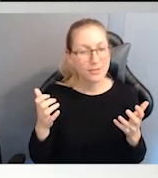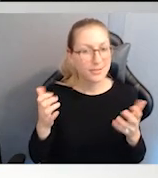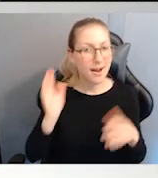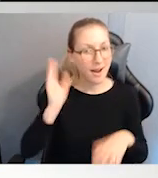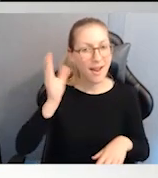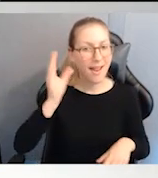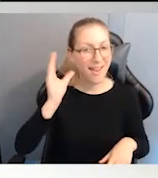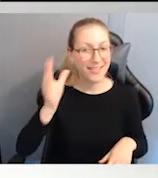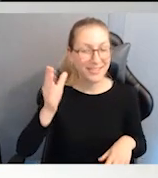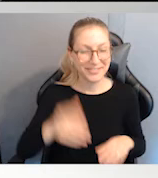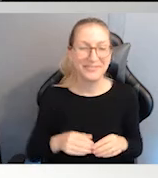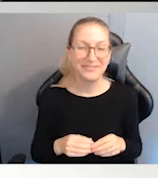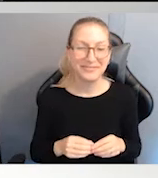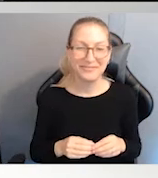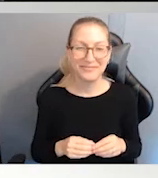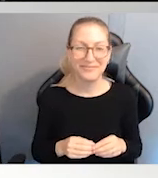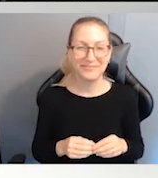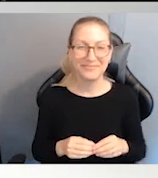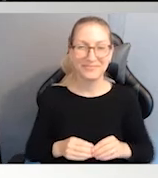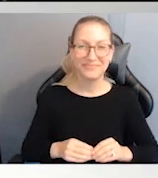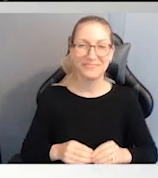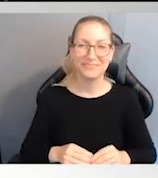it.